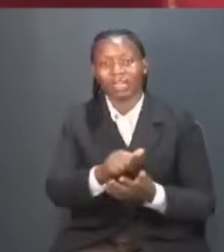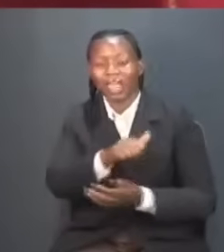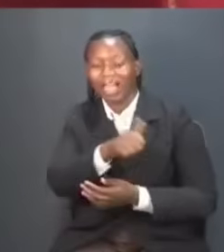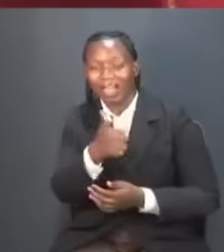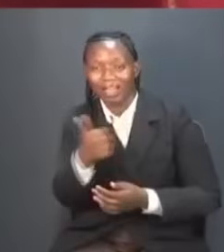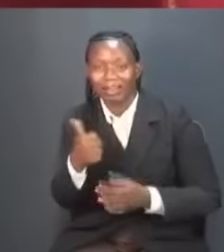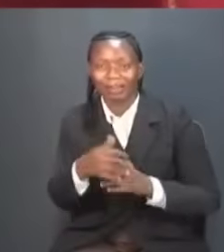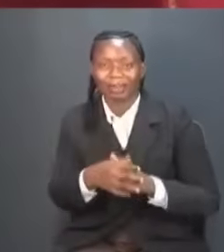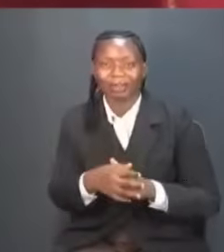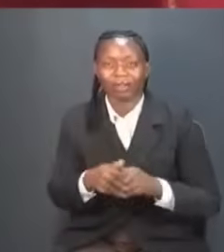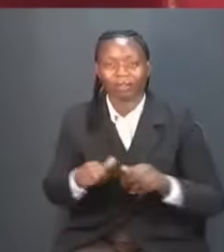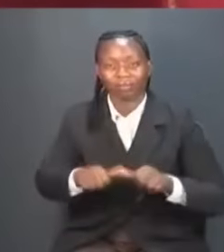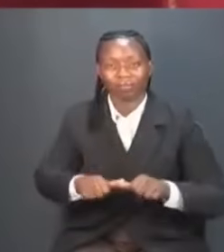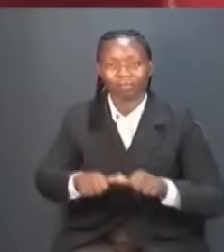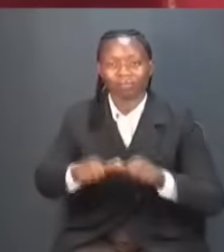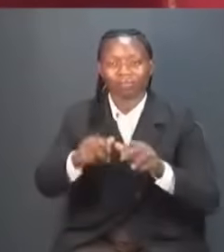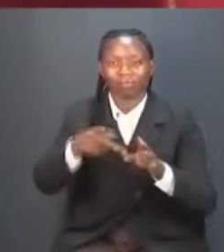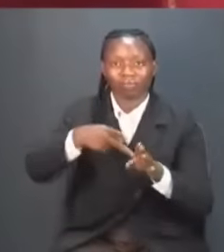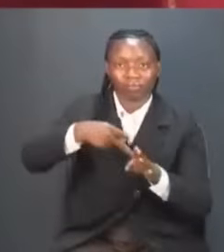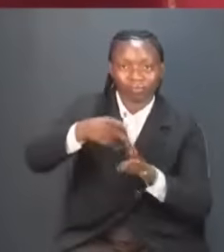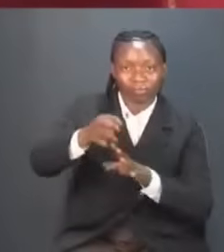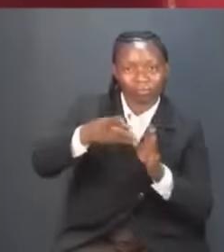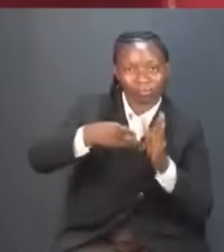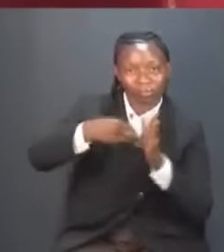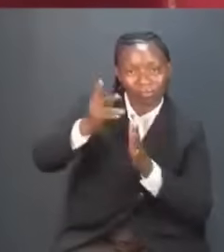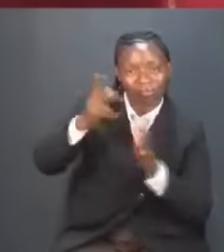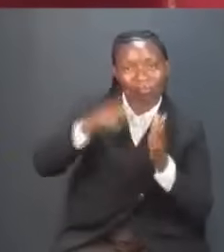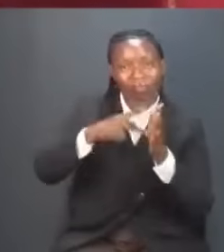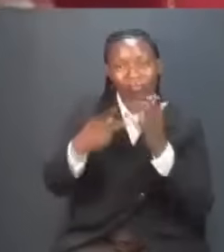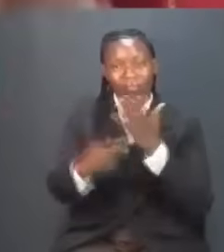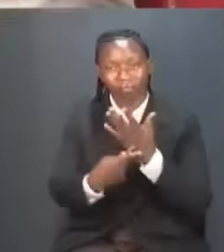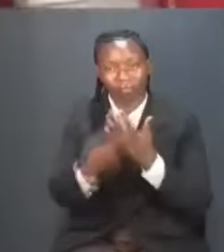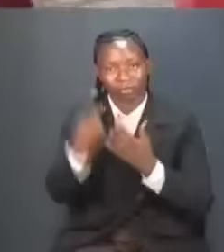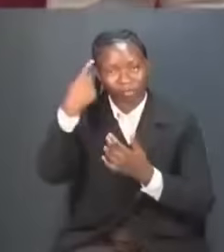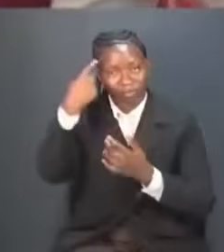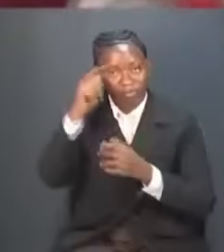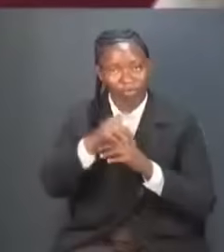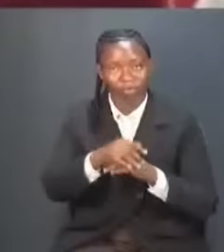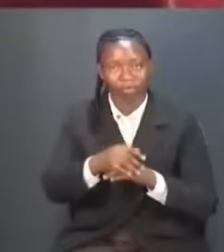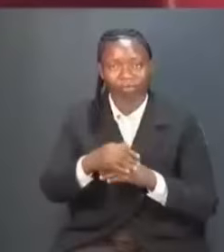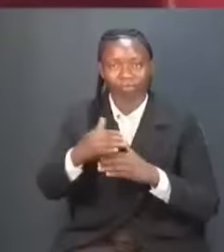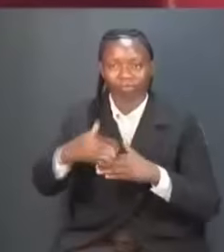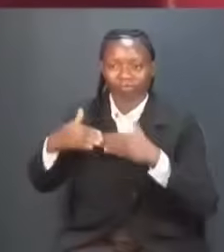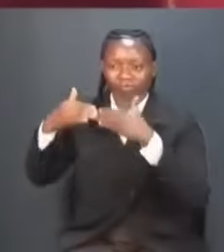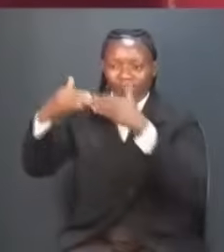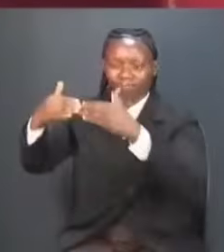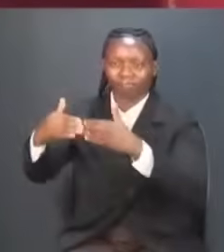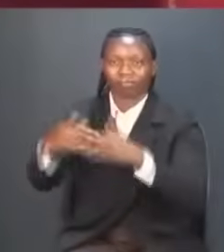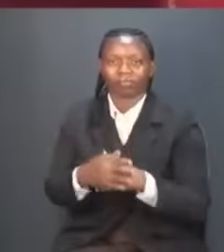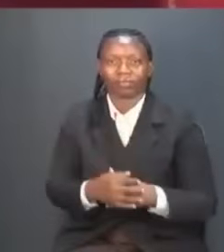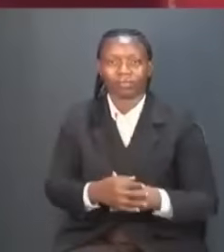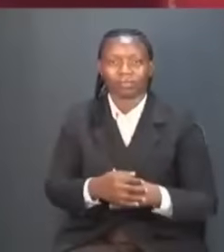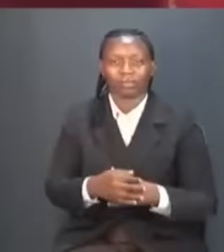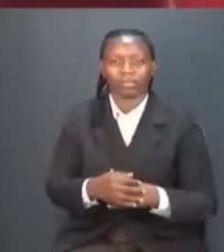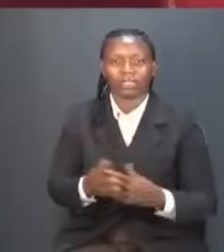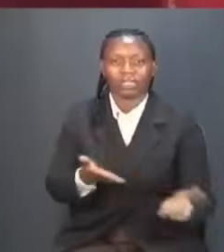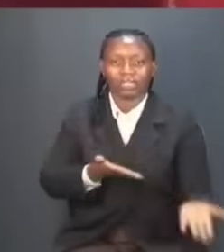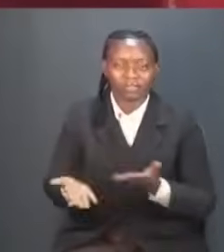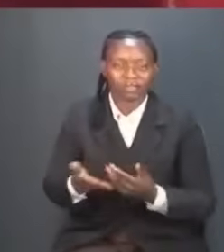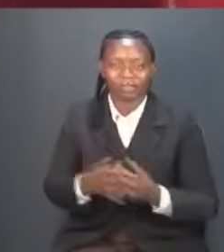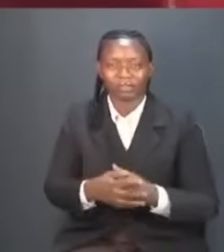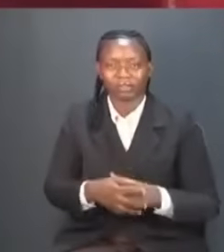also continuous professional development programs for AEAs to enhance extension and advisory services